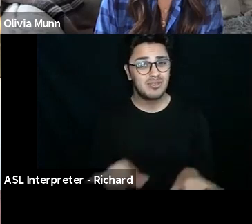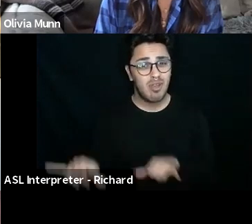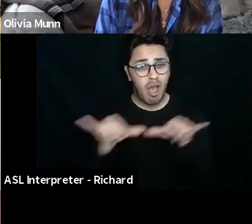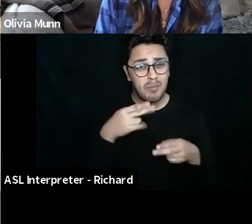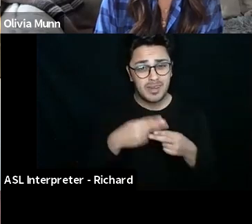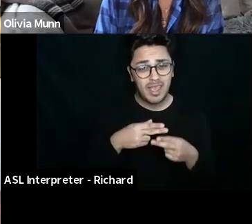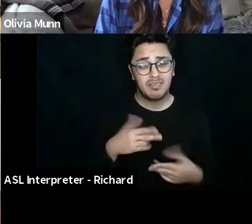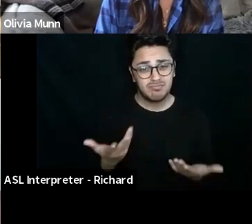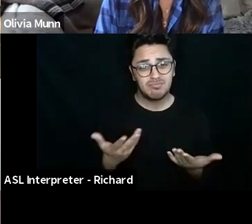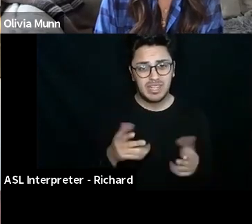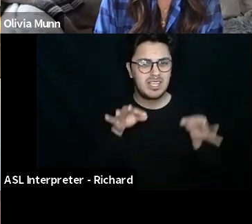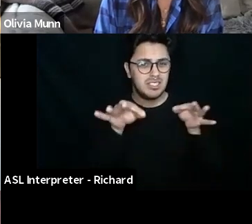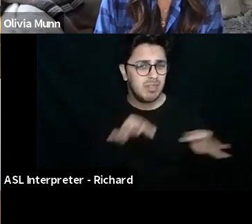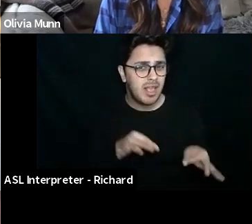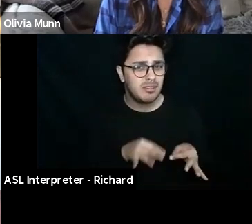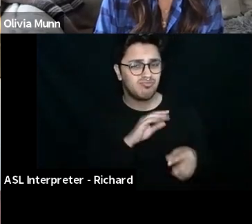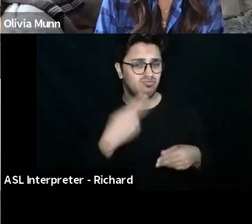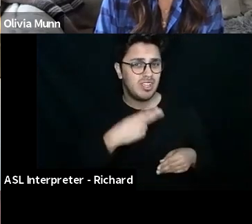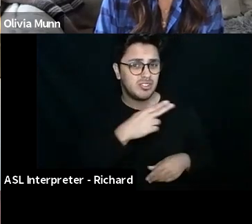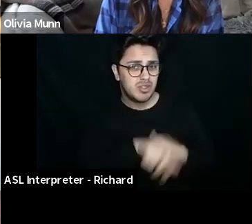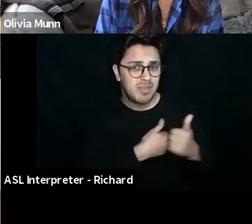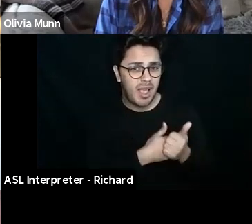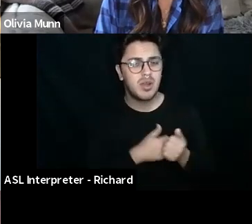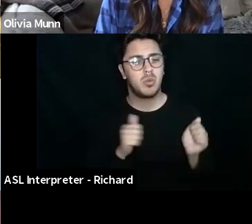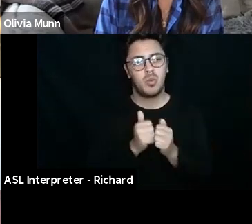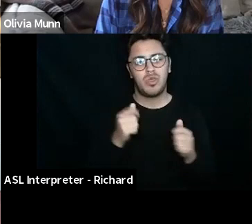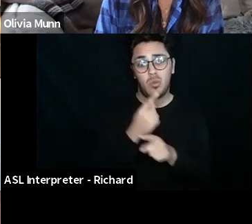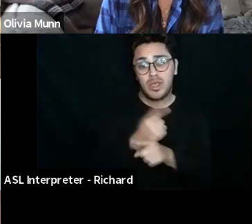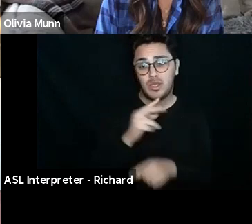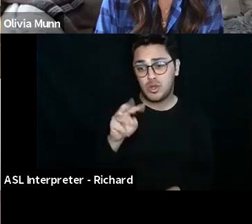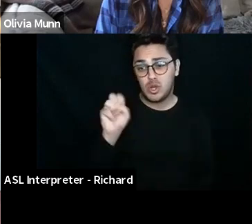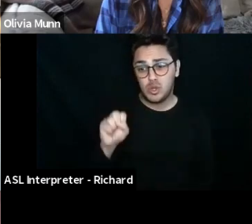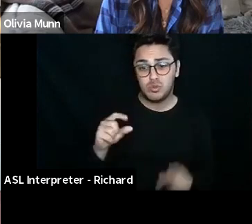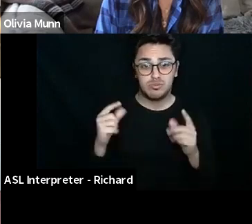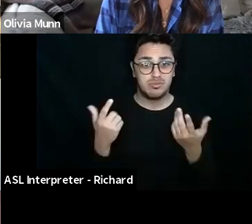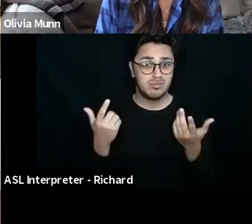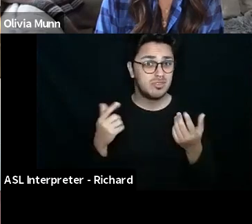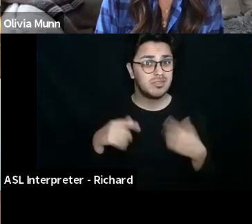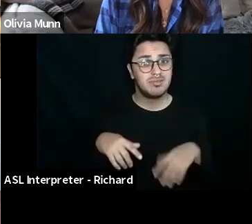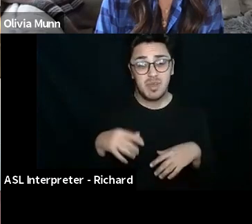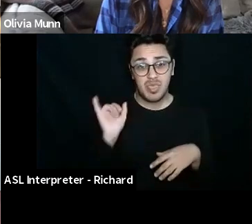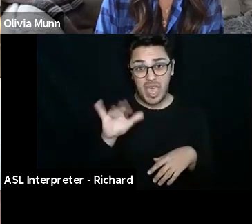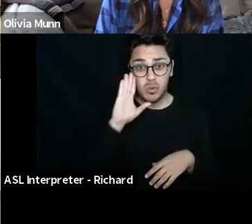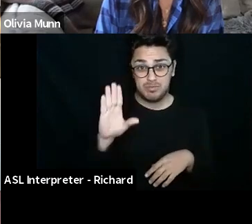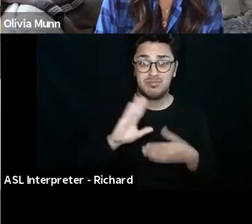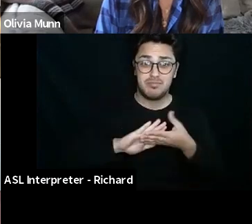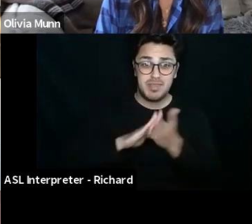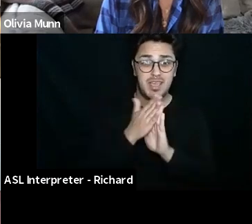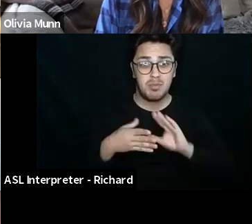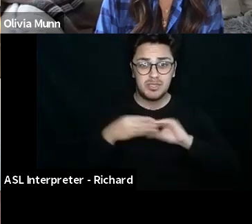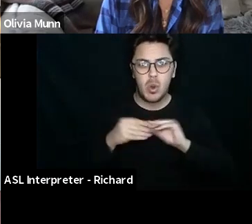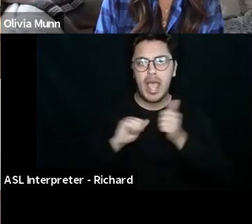explaining it in usual news terms. Would that be a story? on how to pronounce this woman's name?